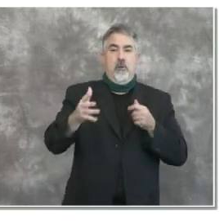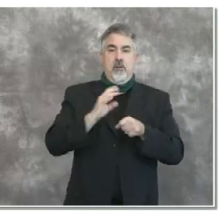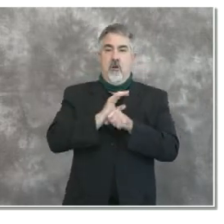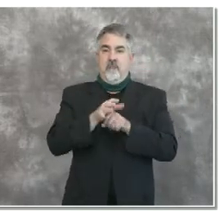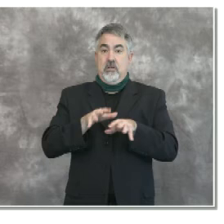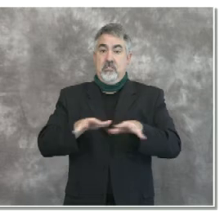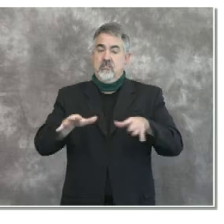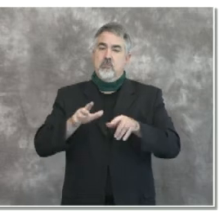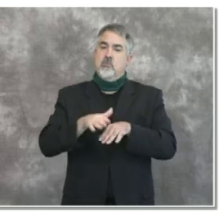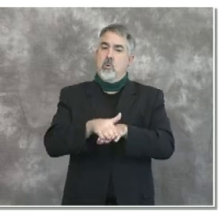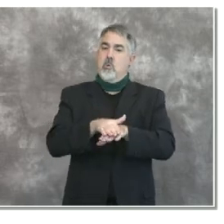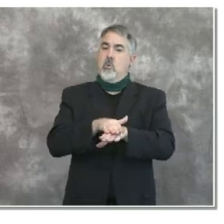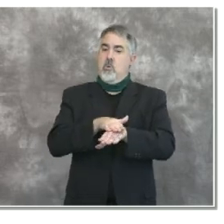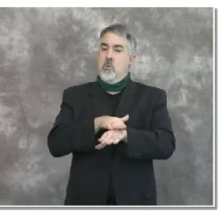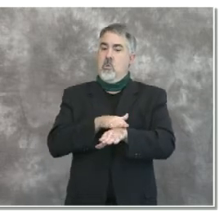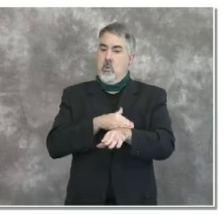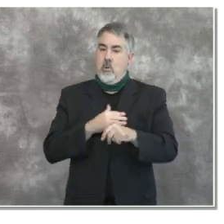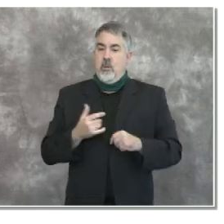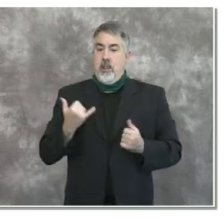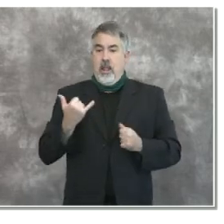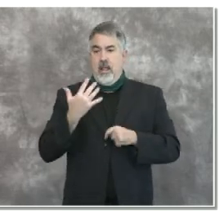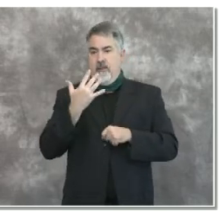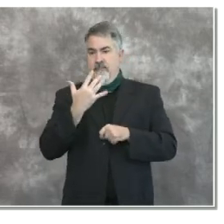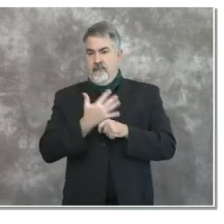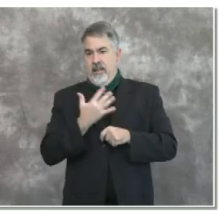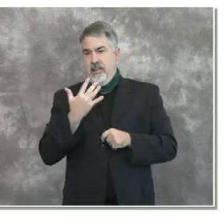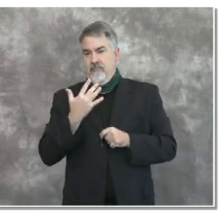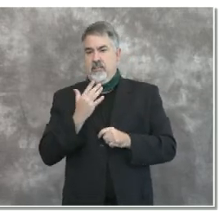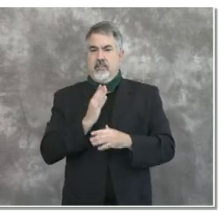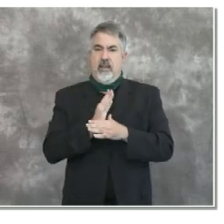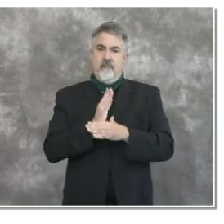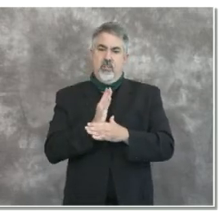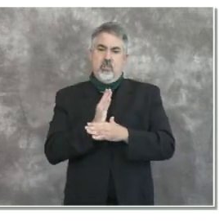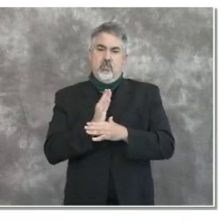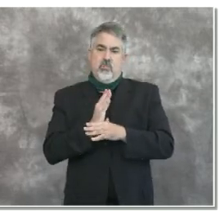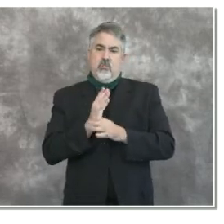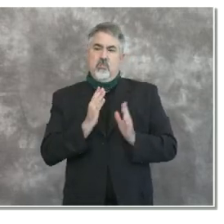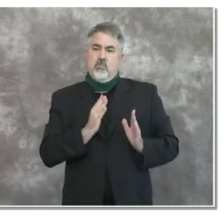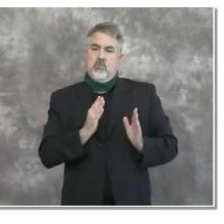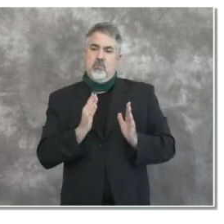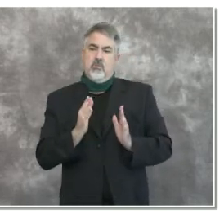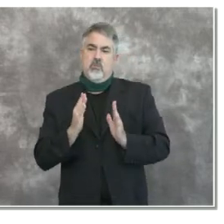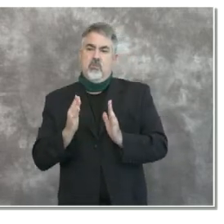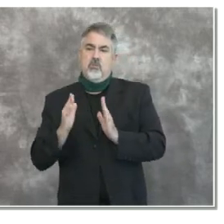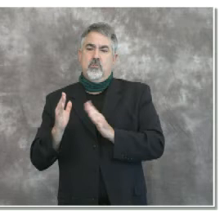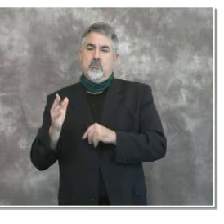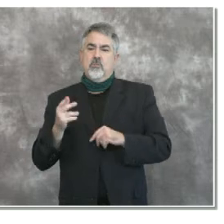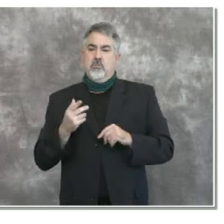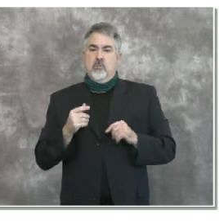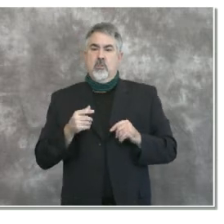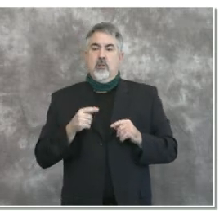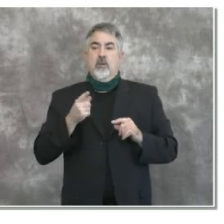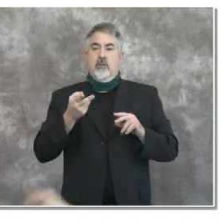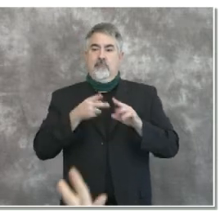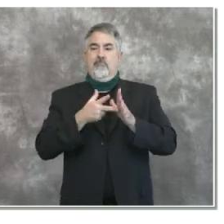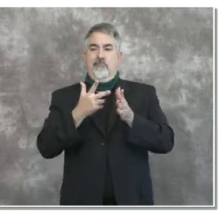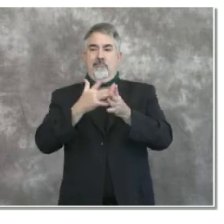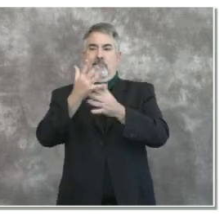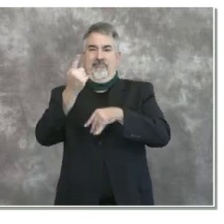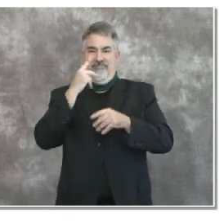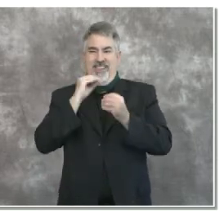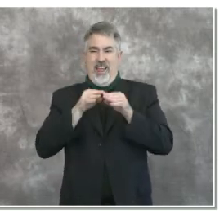Again, this is a 5-day average, rolling average that takes into account exponential growth. Our estimated number of recoveries,